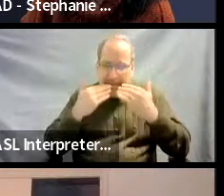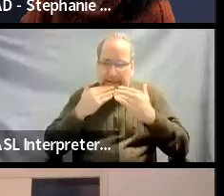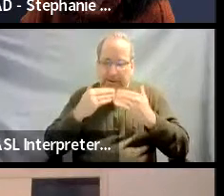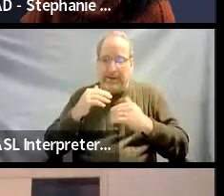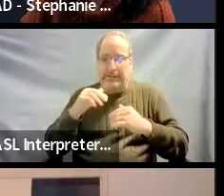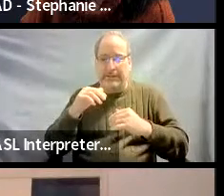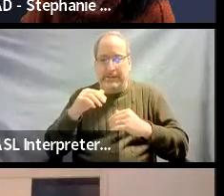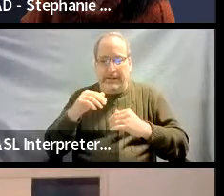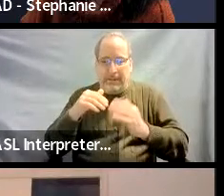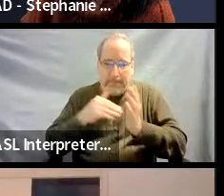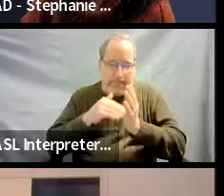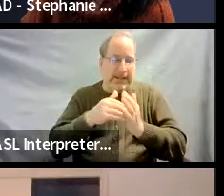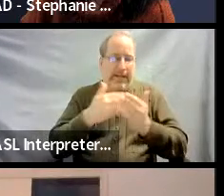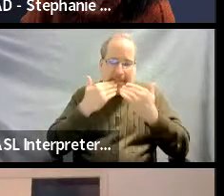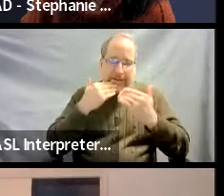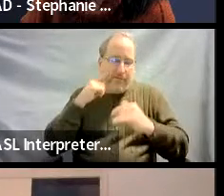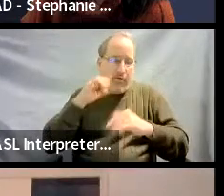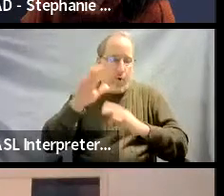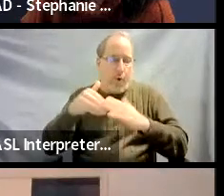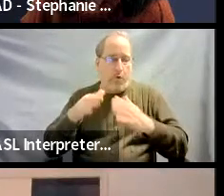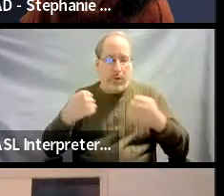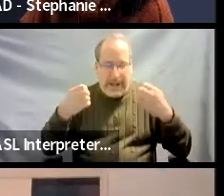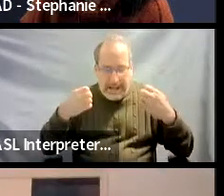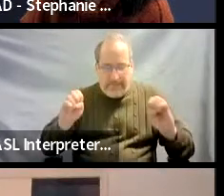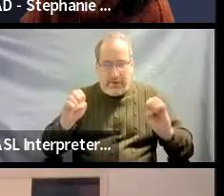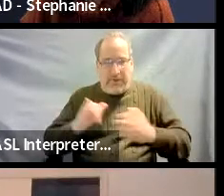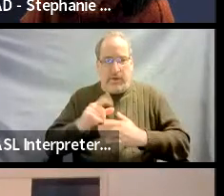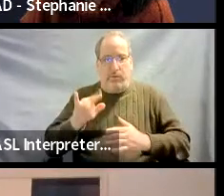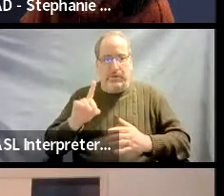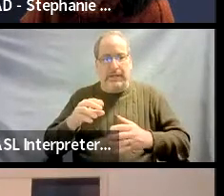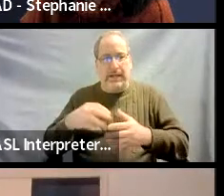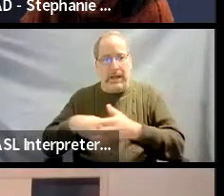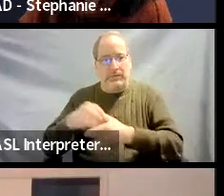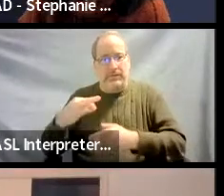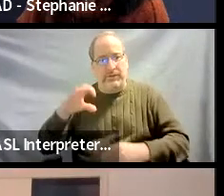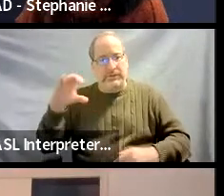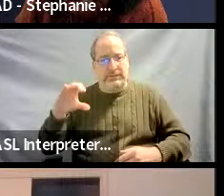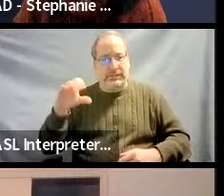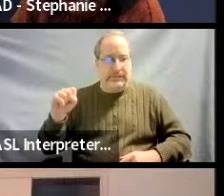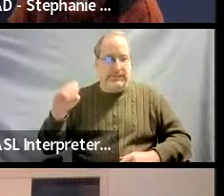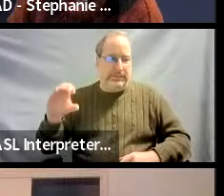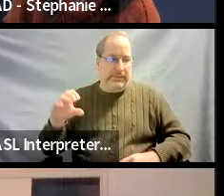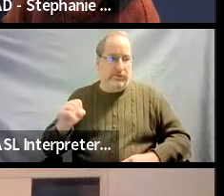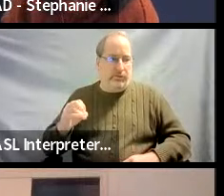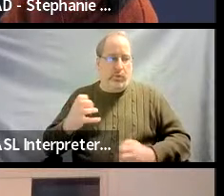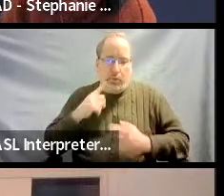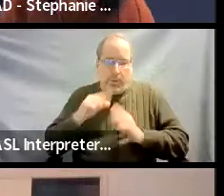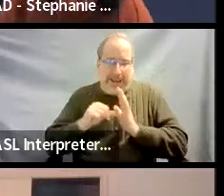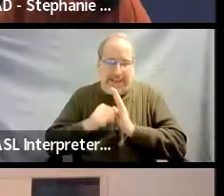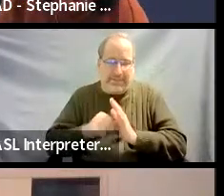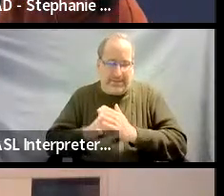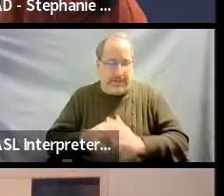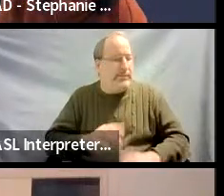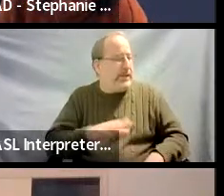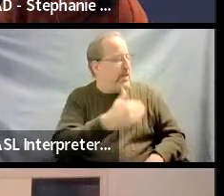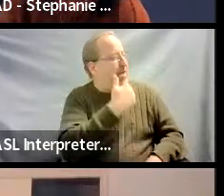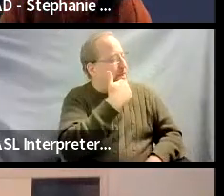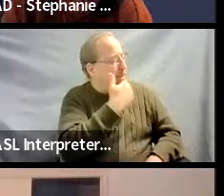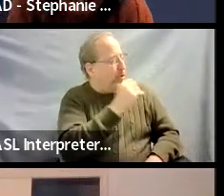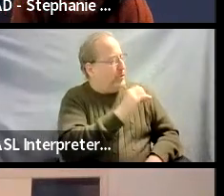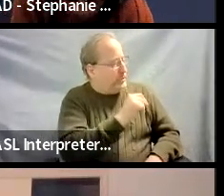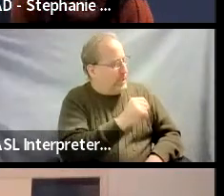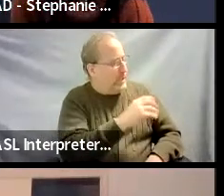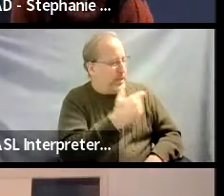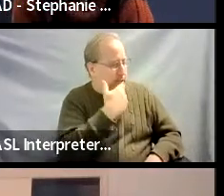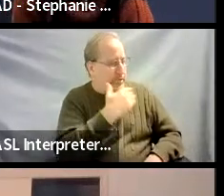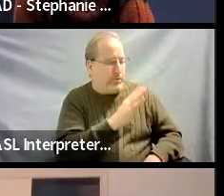thanks for all the efforts that you do that were really kind of outside of this CSC. So just wanted to underscore that, Susan. Yeah, thank you, Scott. Thank you for echoing